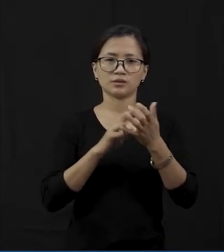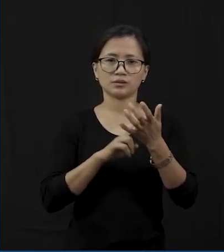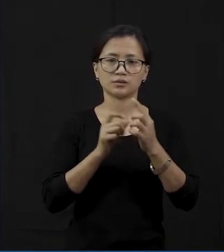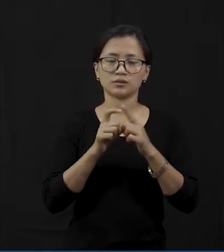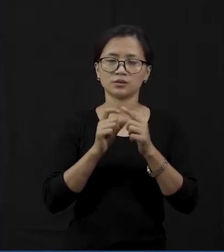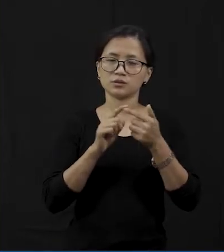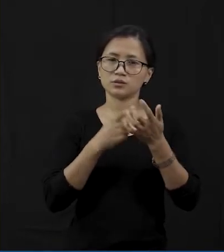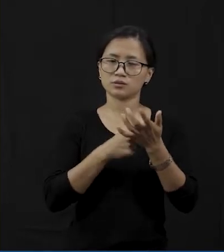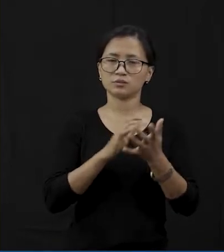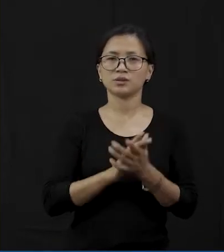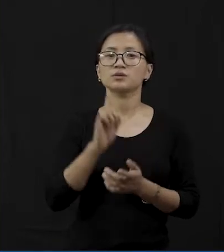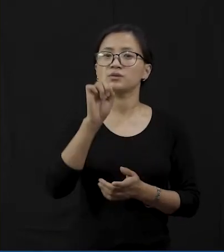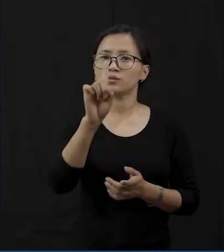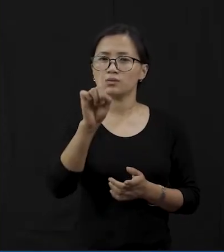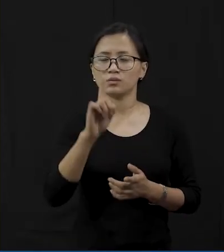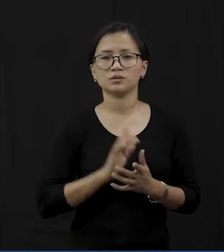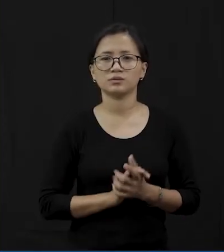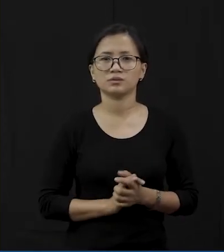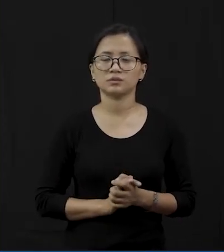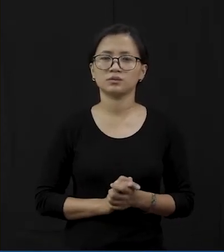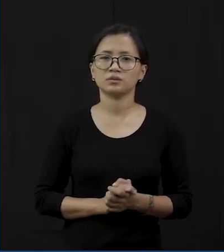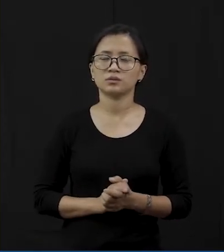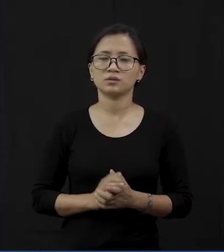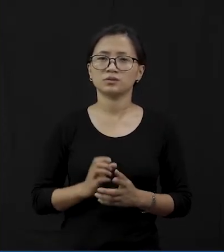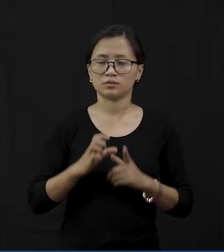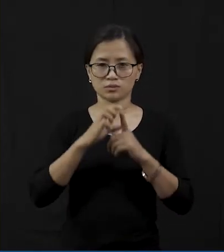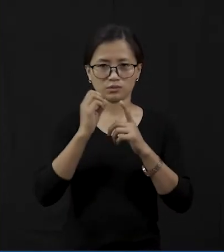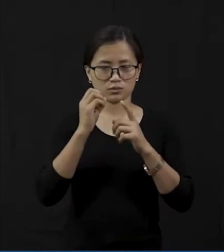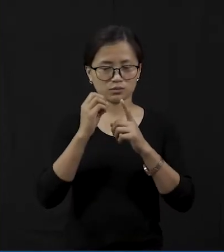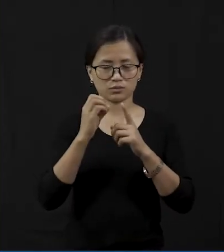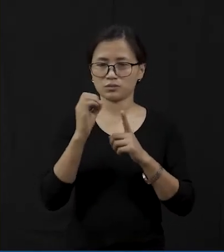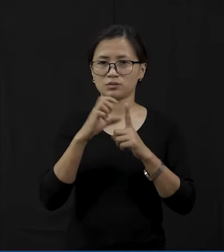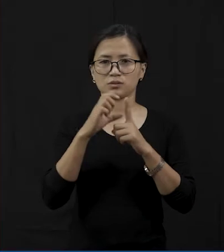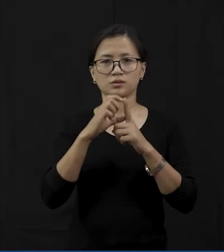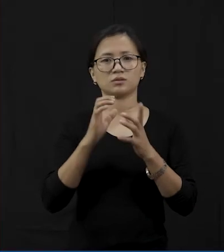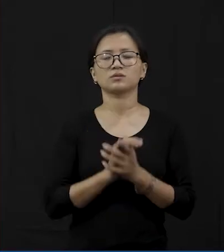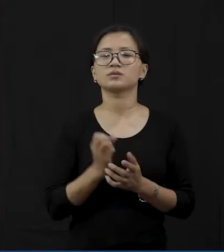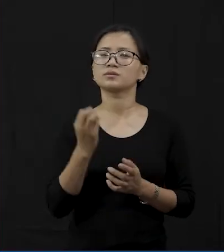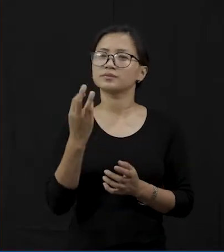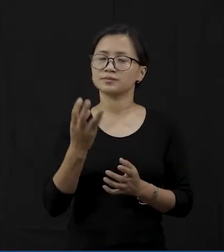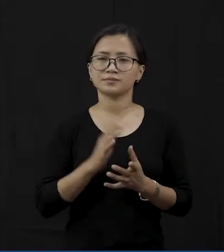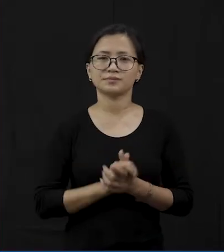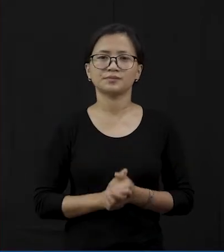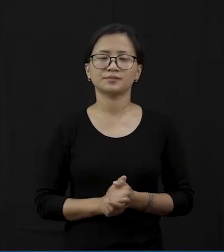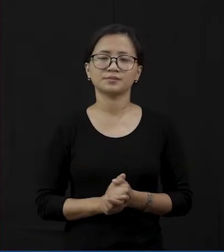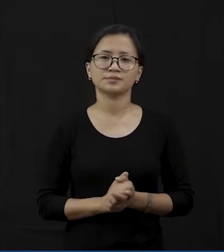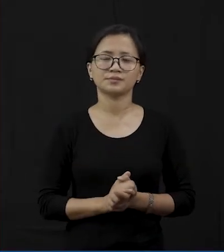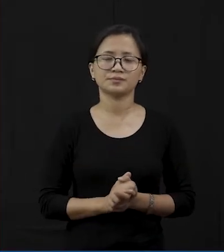which you are getting it a remainder, which means this is an odd number. 7 is an odd number.